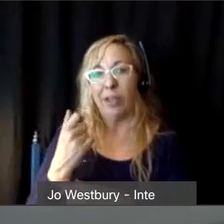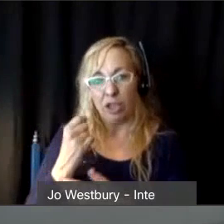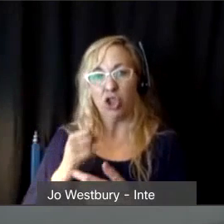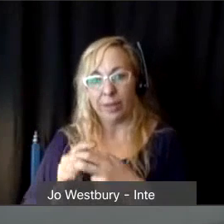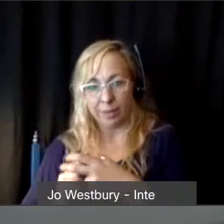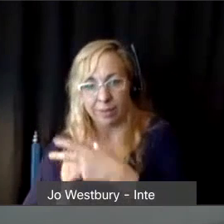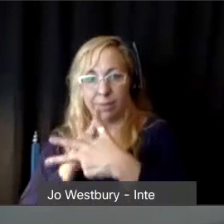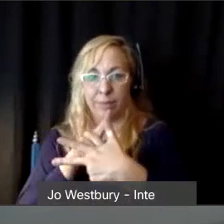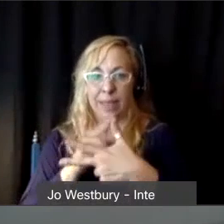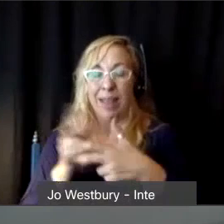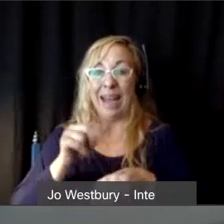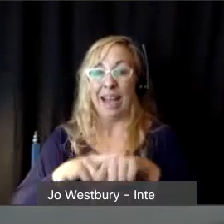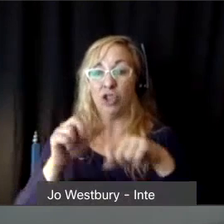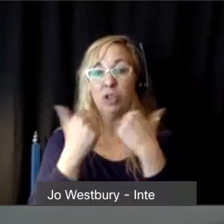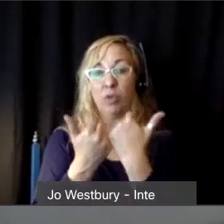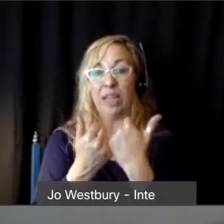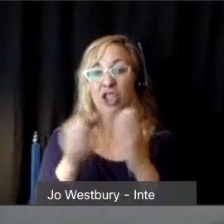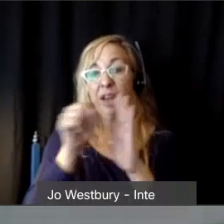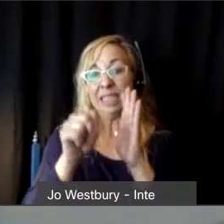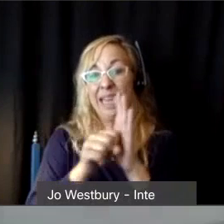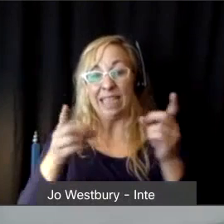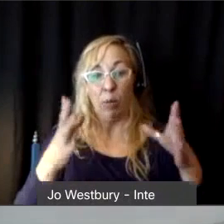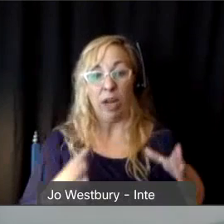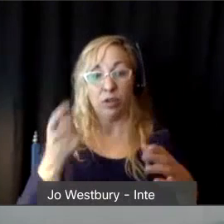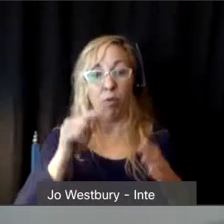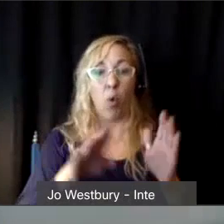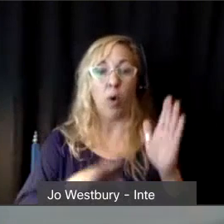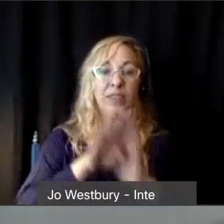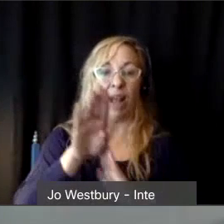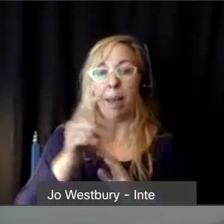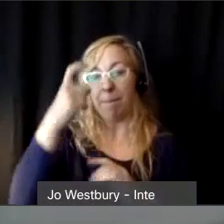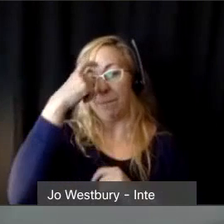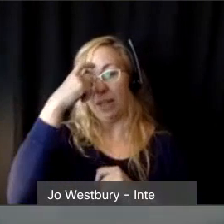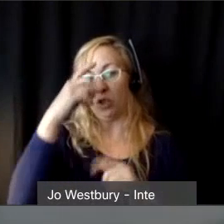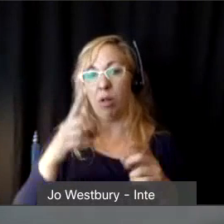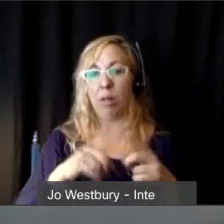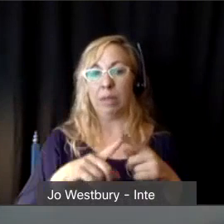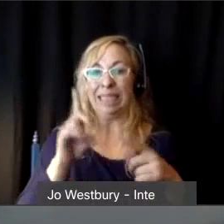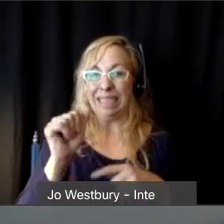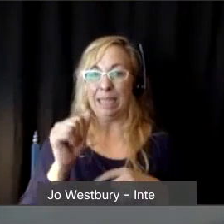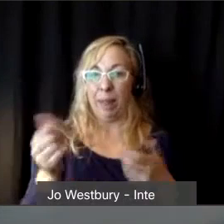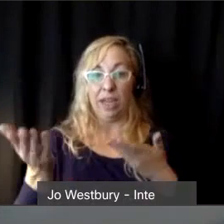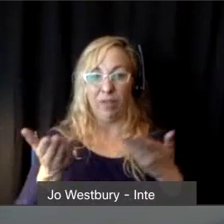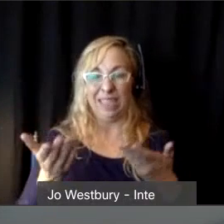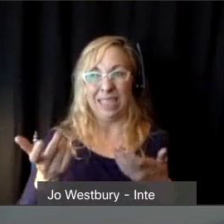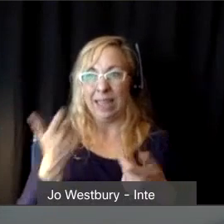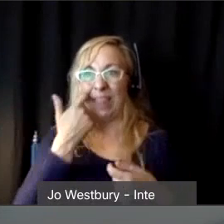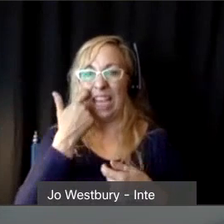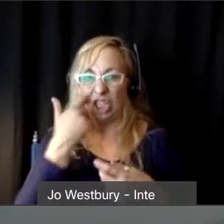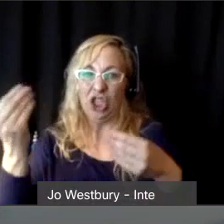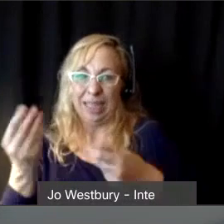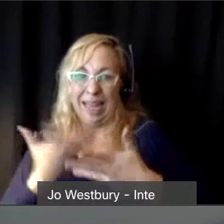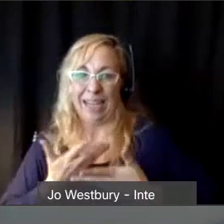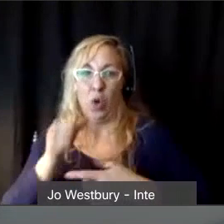the National Association of State Directors of Developmental Disability Services. We got word yesterday that that